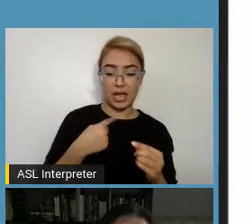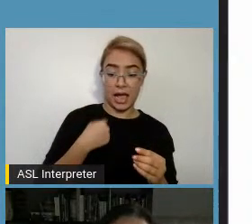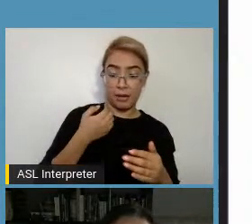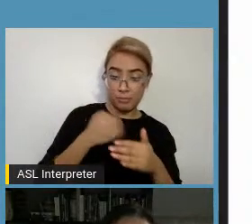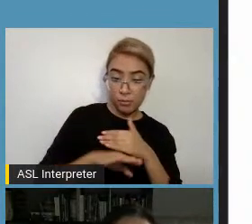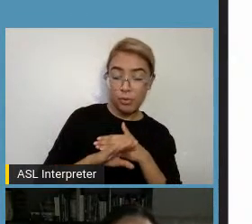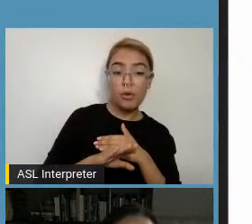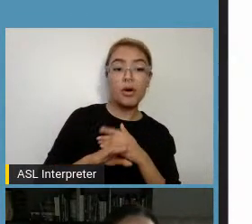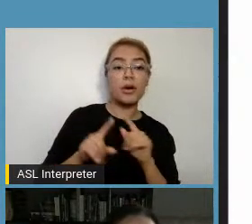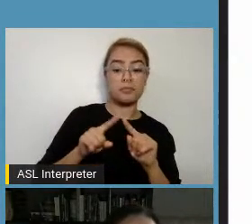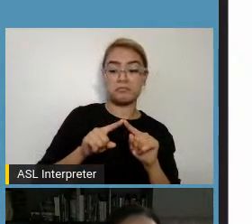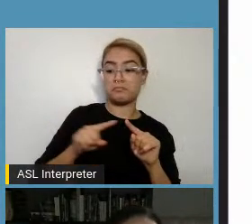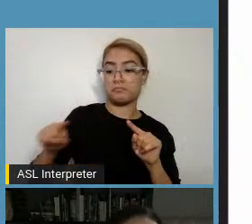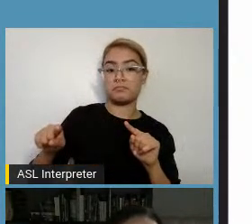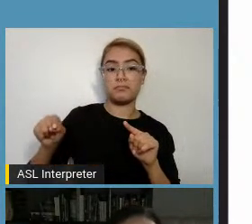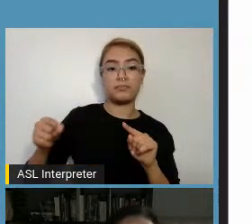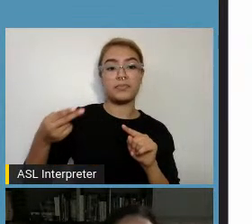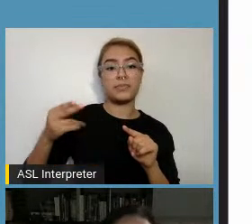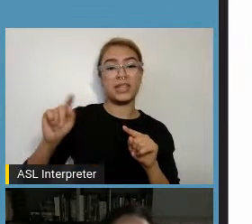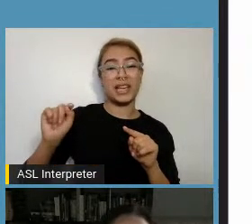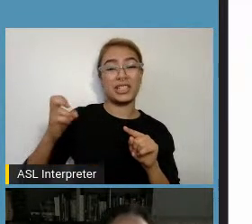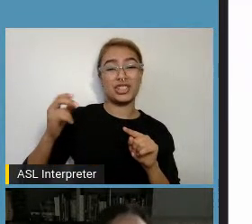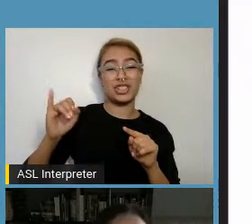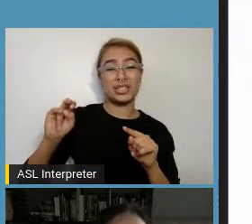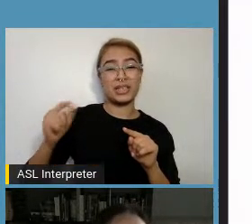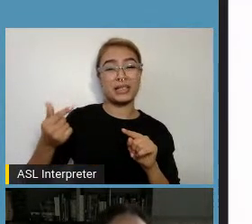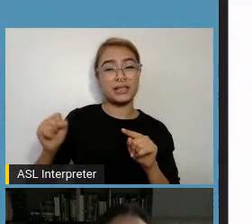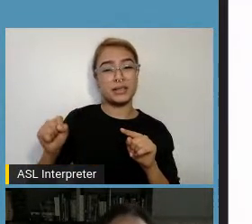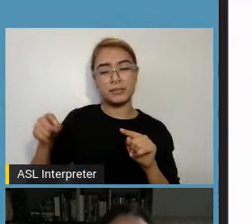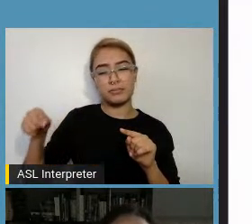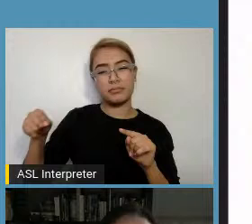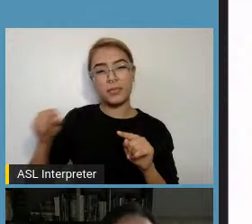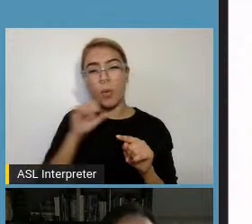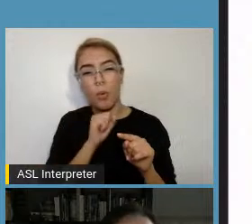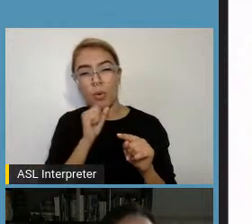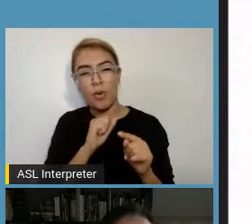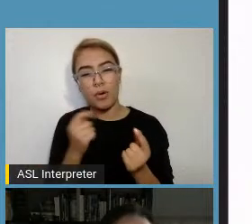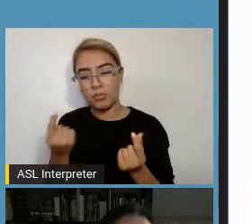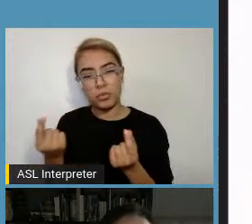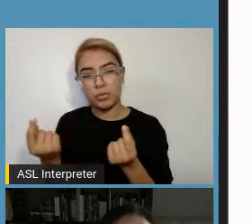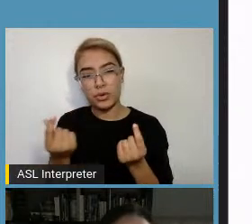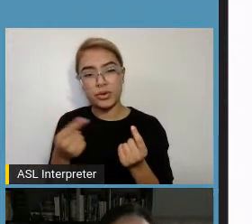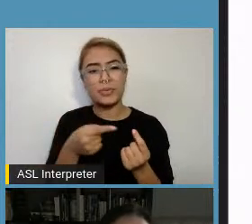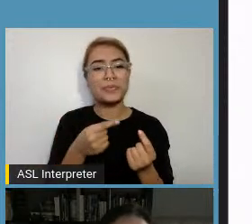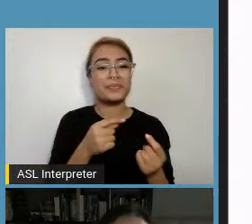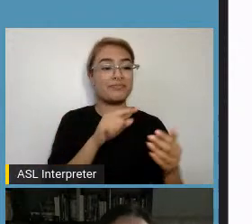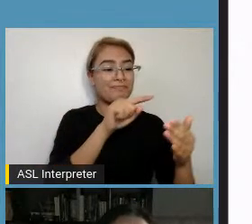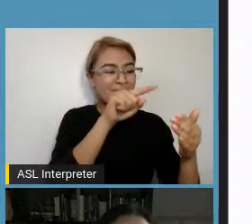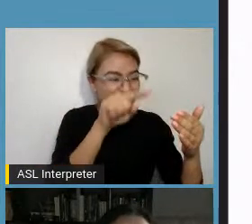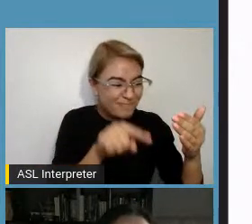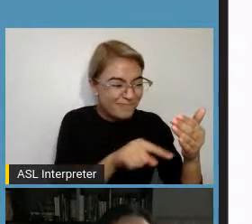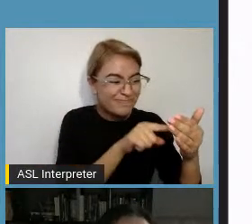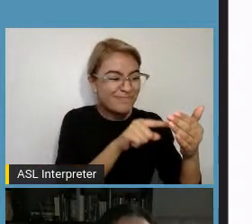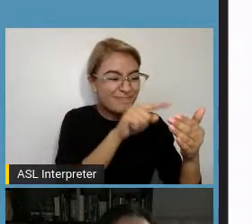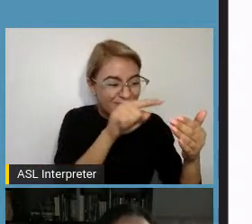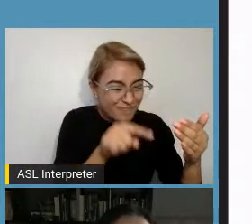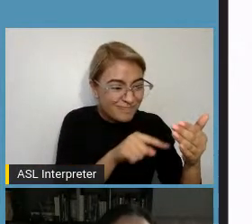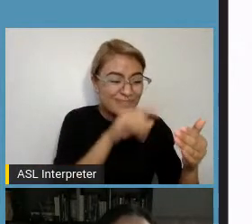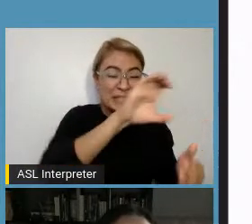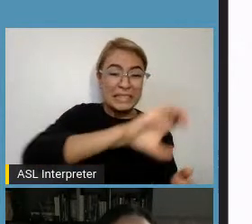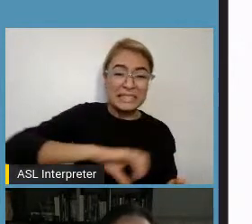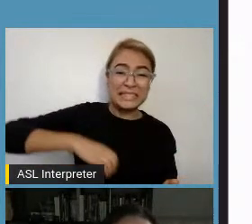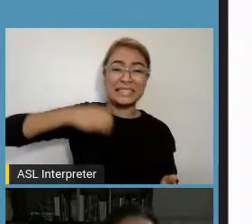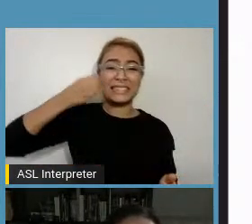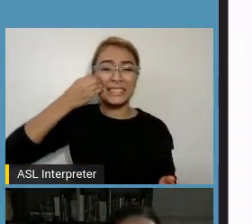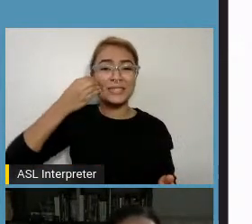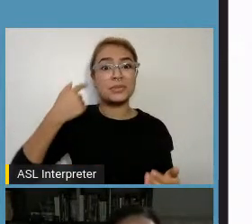the Hutchings, were around. We had rotary phones, which, they didn't back then, but wow, it